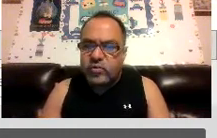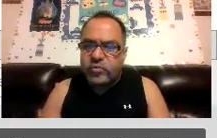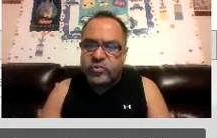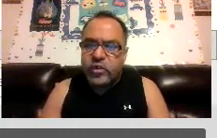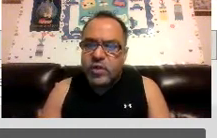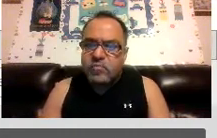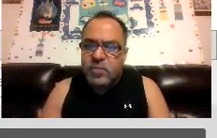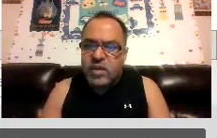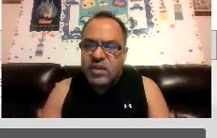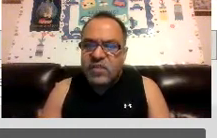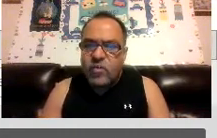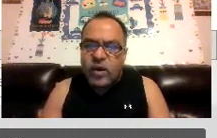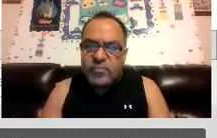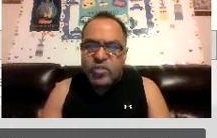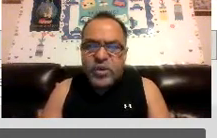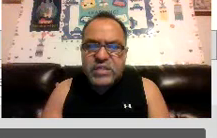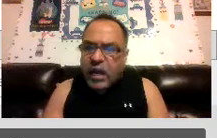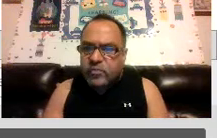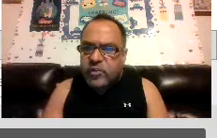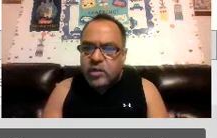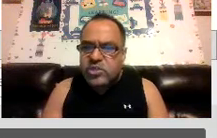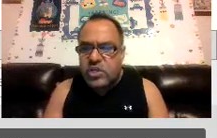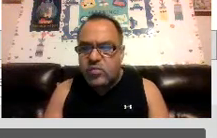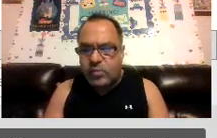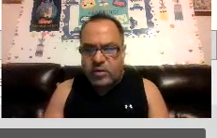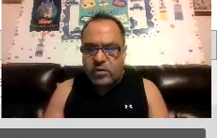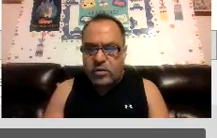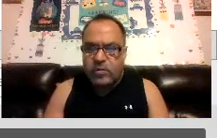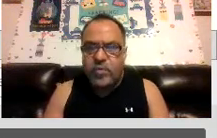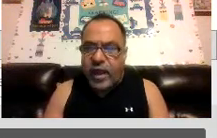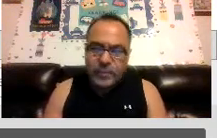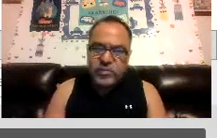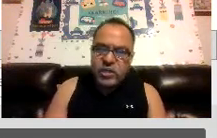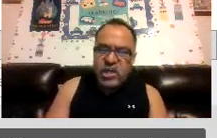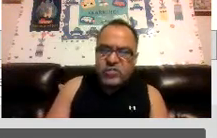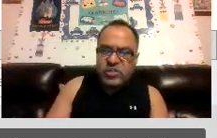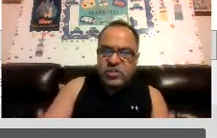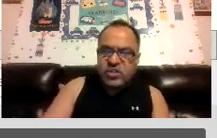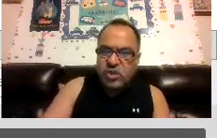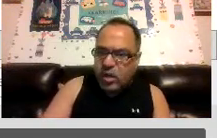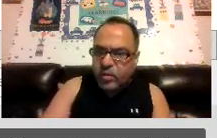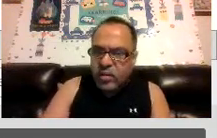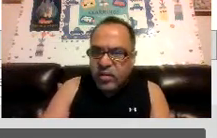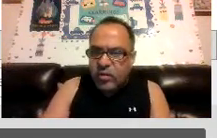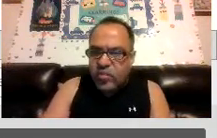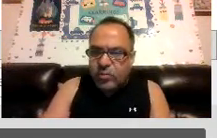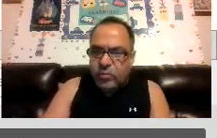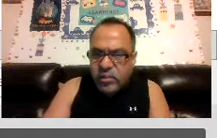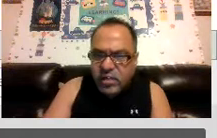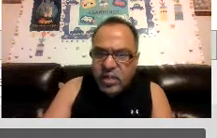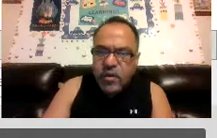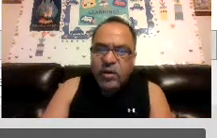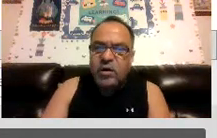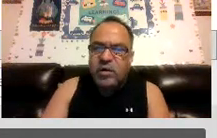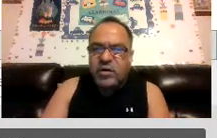into magical worlds. Maybe if he rubbed it three times, a genie would appear. Or perhaps it was a good luck charm that would